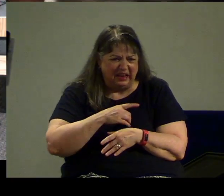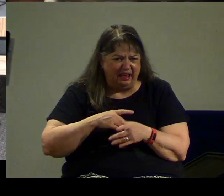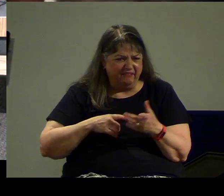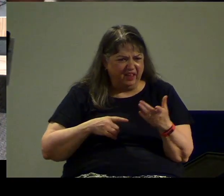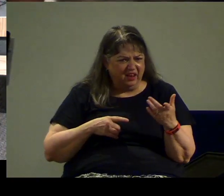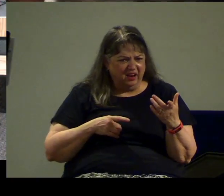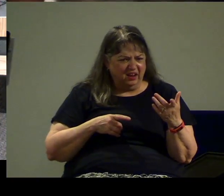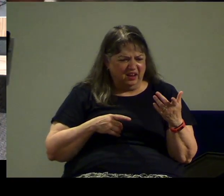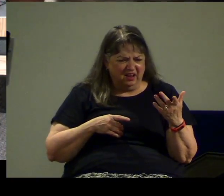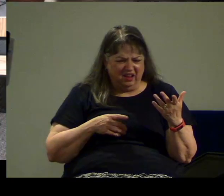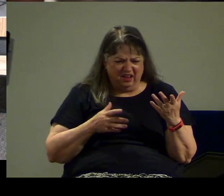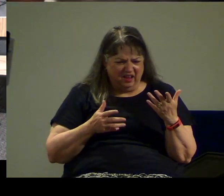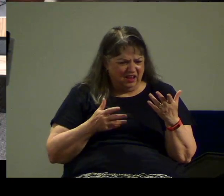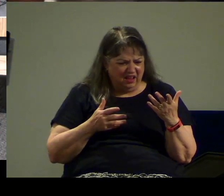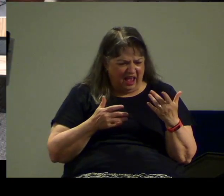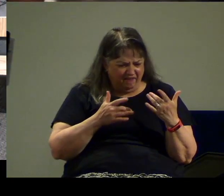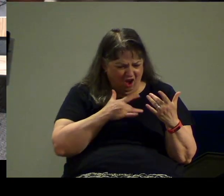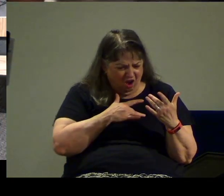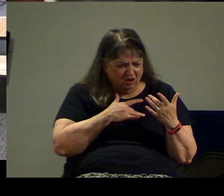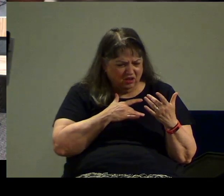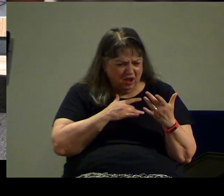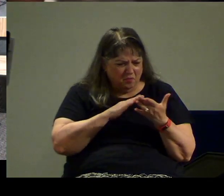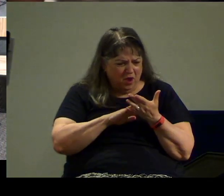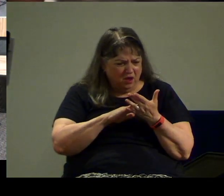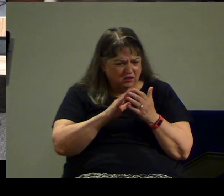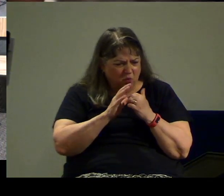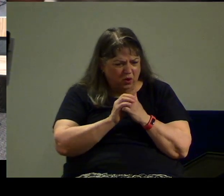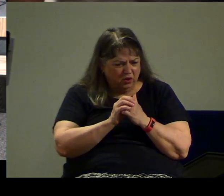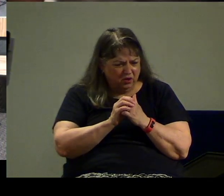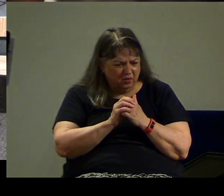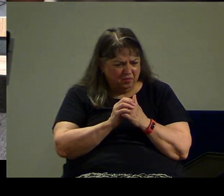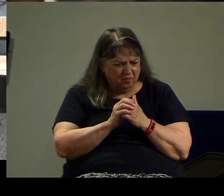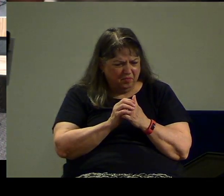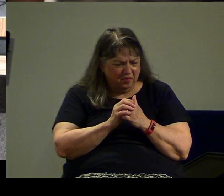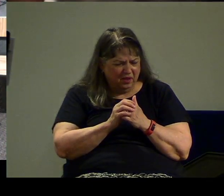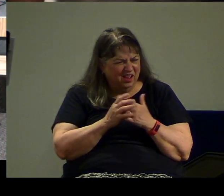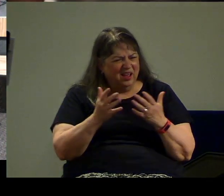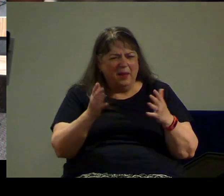away from here? Is number one, that our lives,